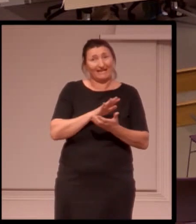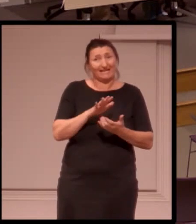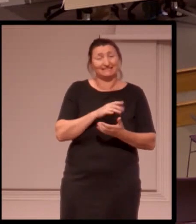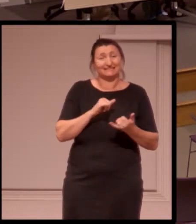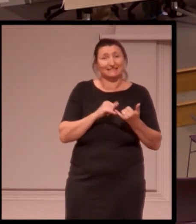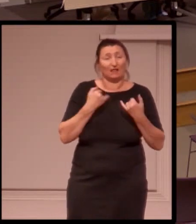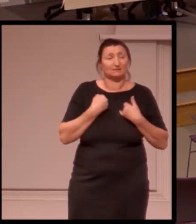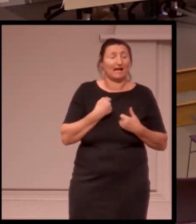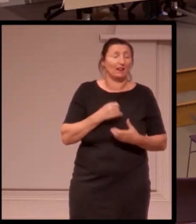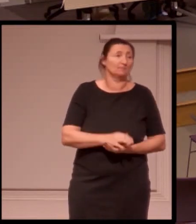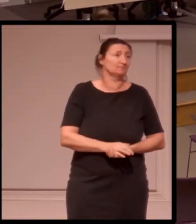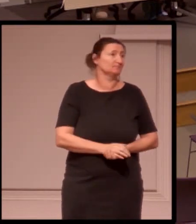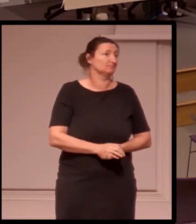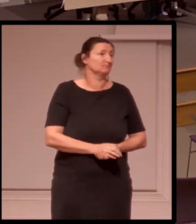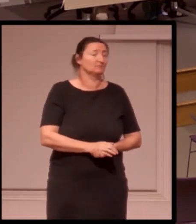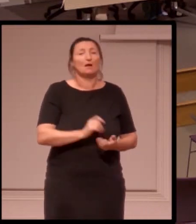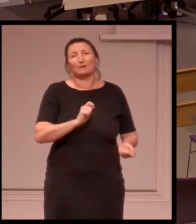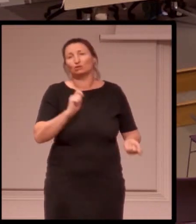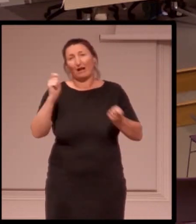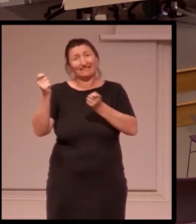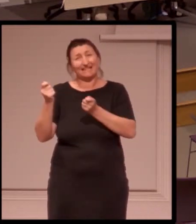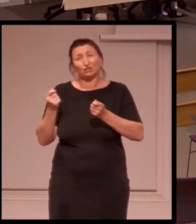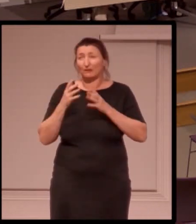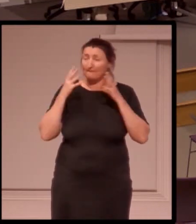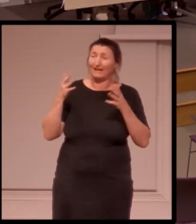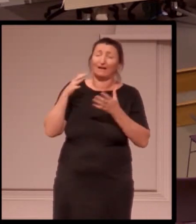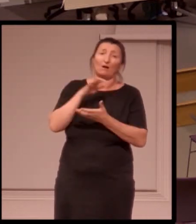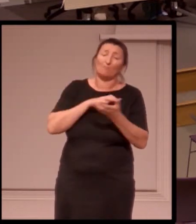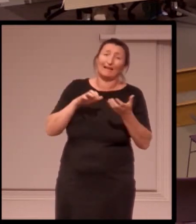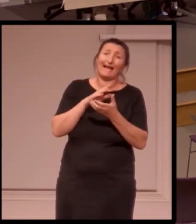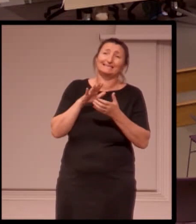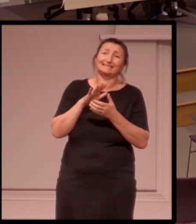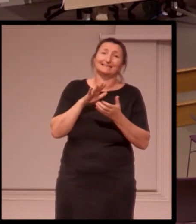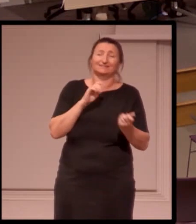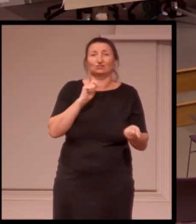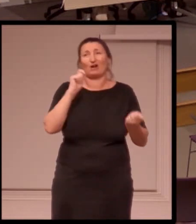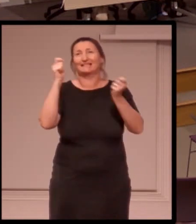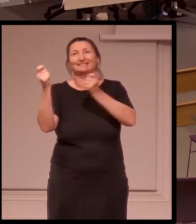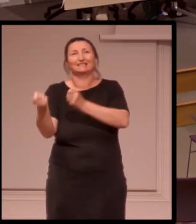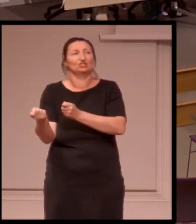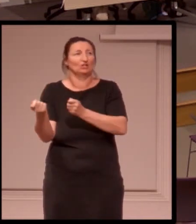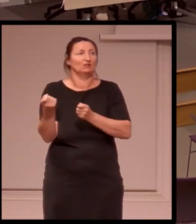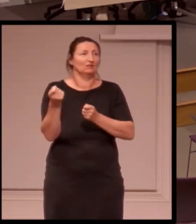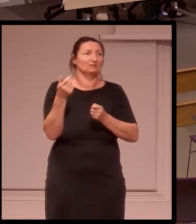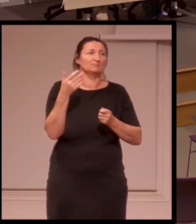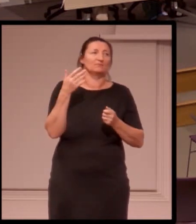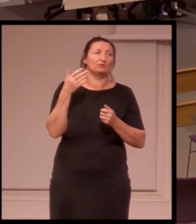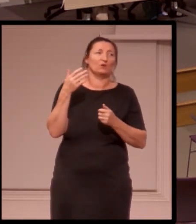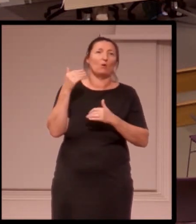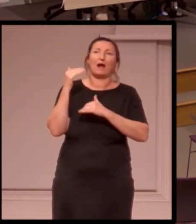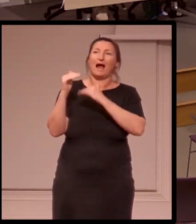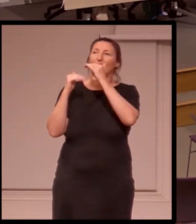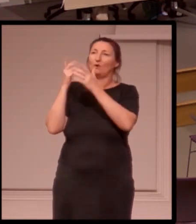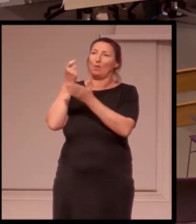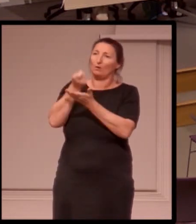This is working out. Transition is a hugely complex area, isn't it? And an area where we need adult commissioning to